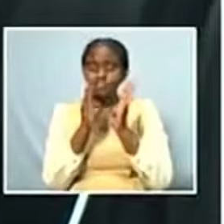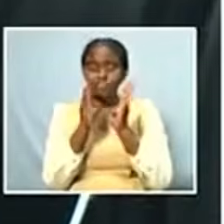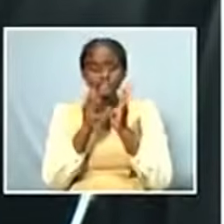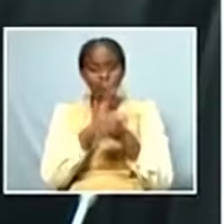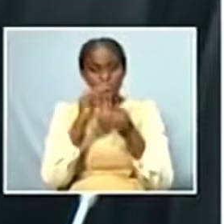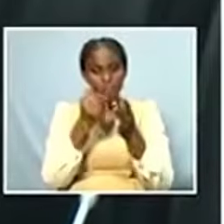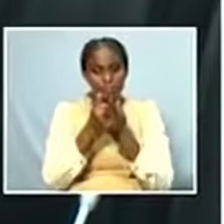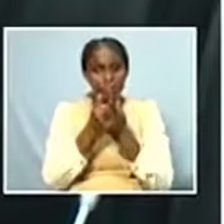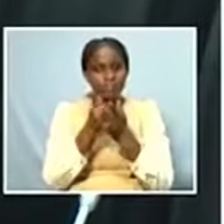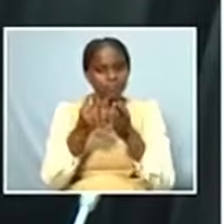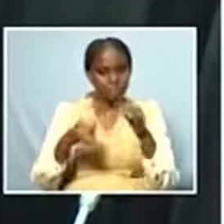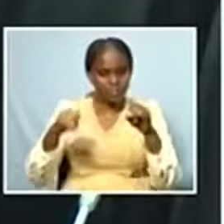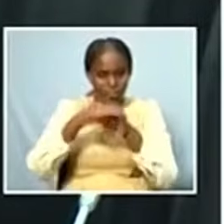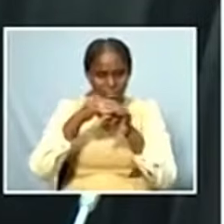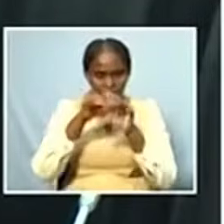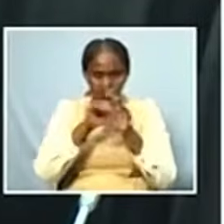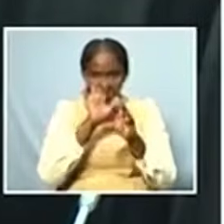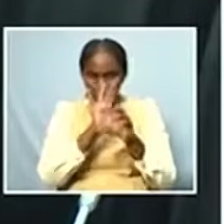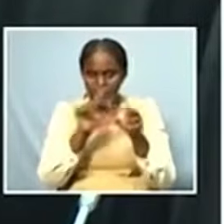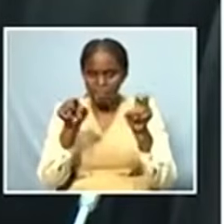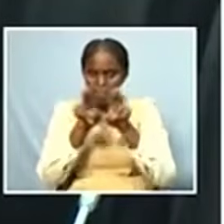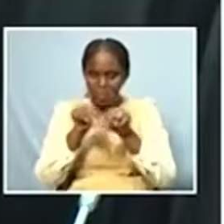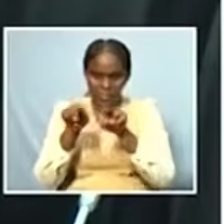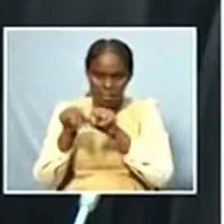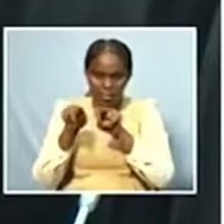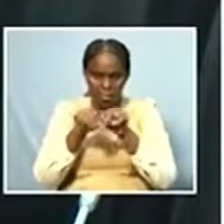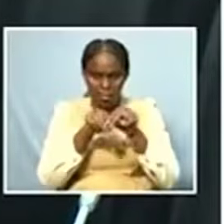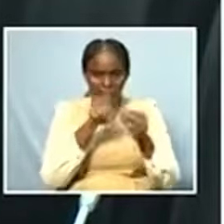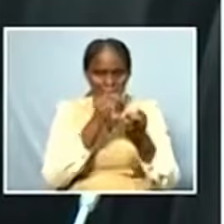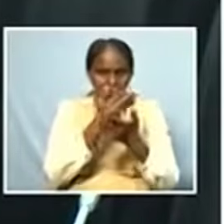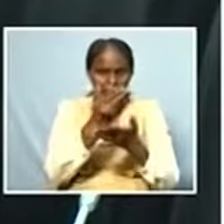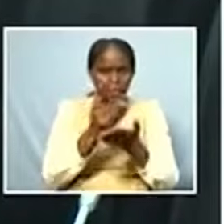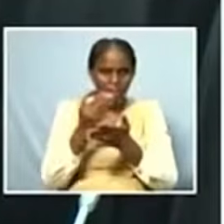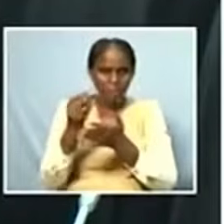were engaged through the normal procurement process.